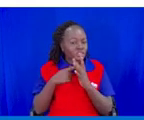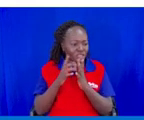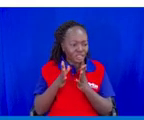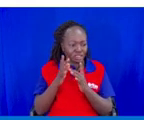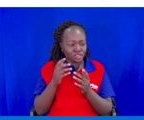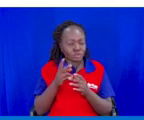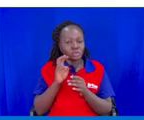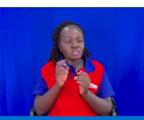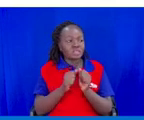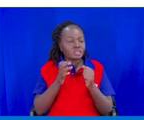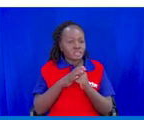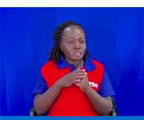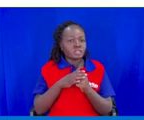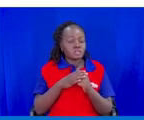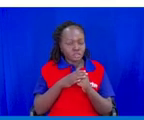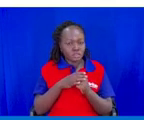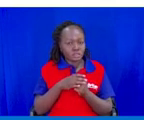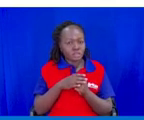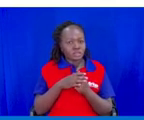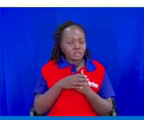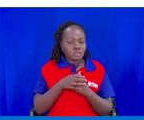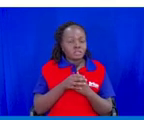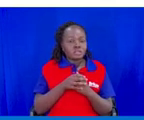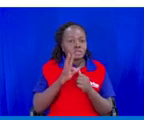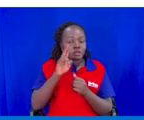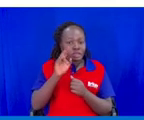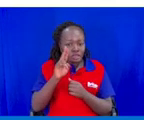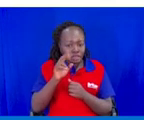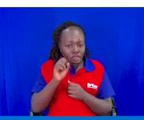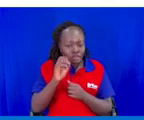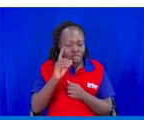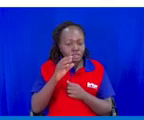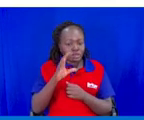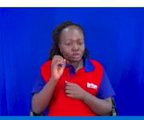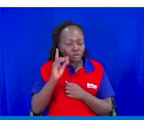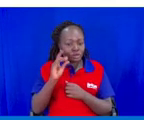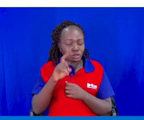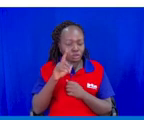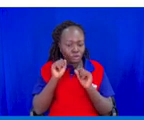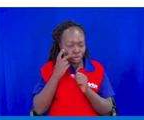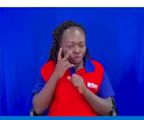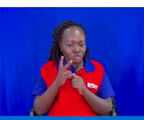2018 with a USSD code. The USSD code is the one that you can see on your screen there. It is